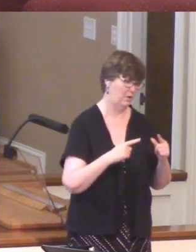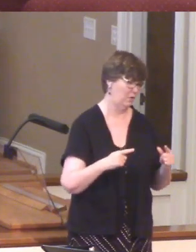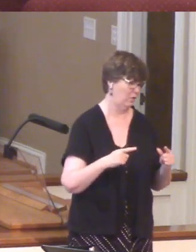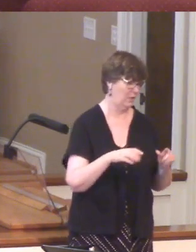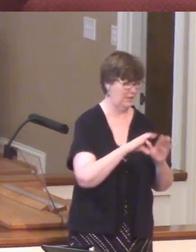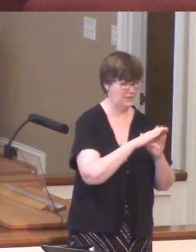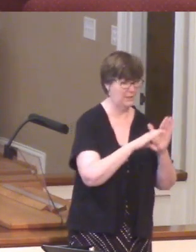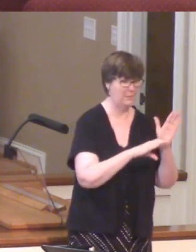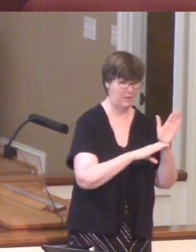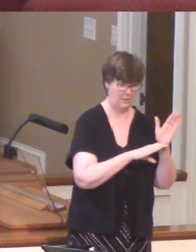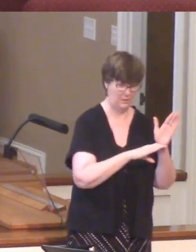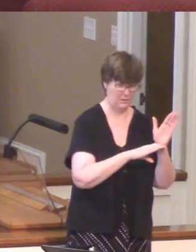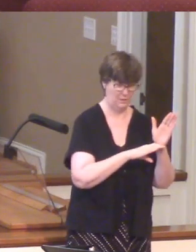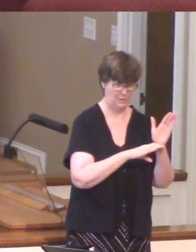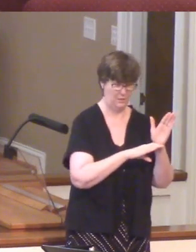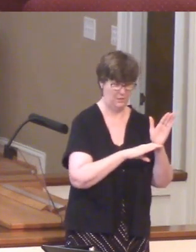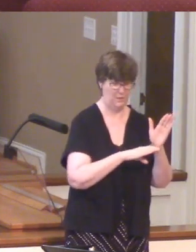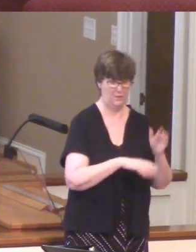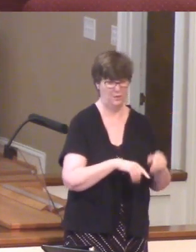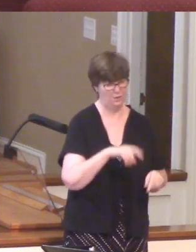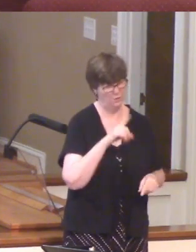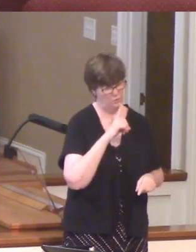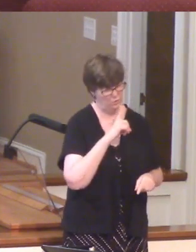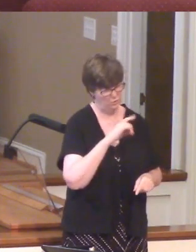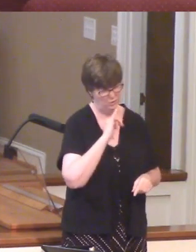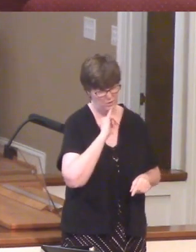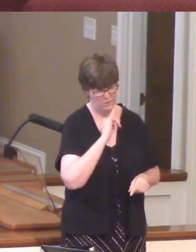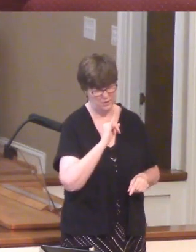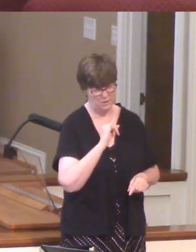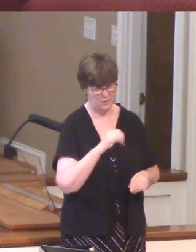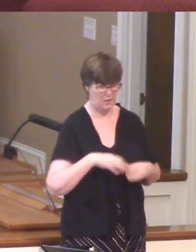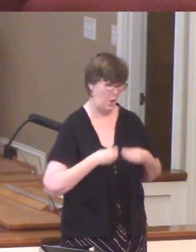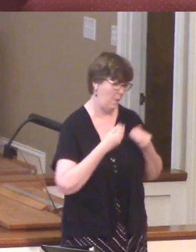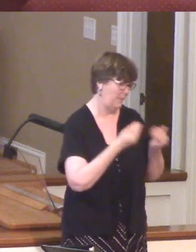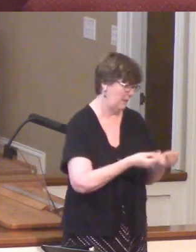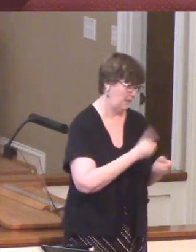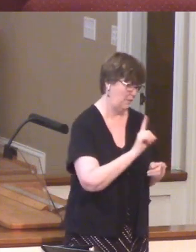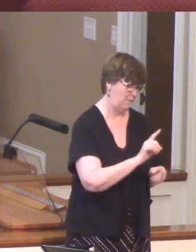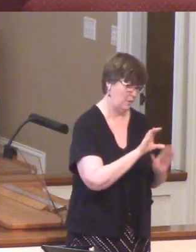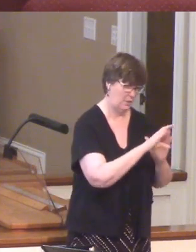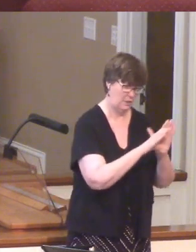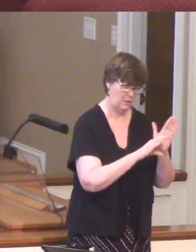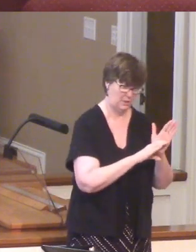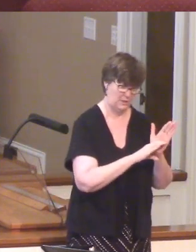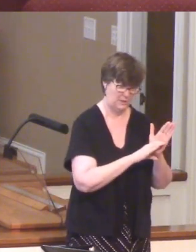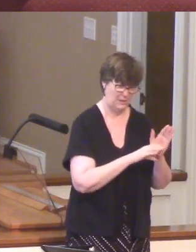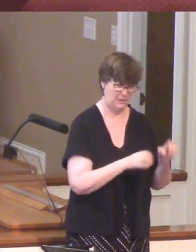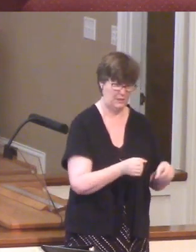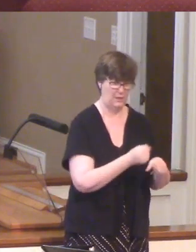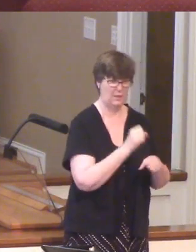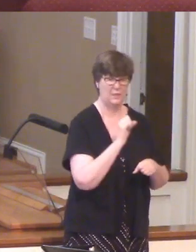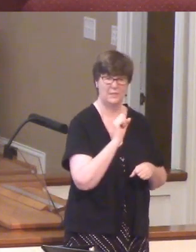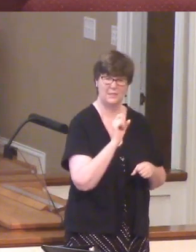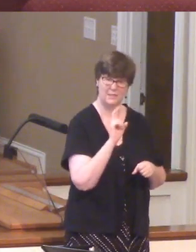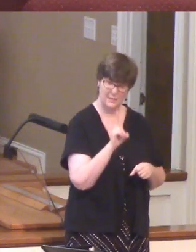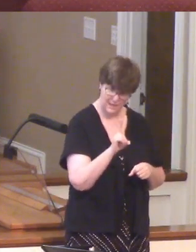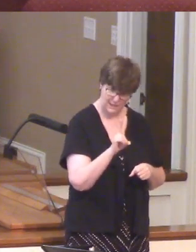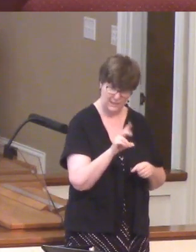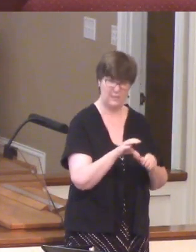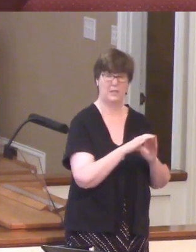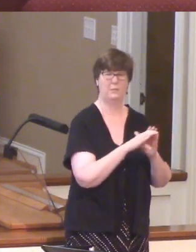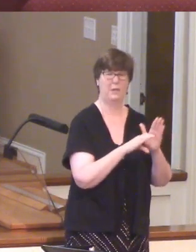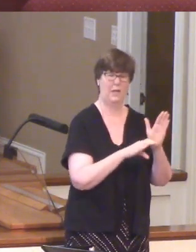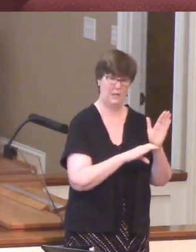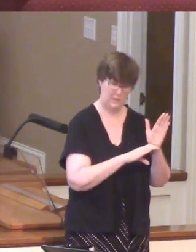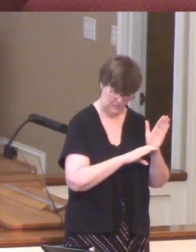commandment. The assumption is obedience to the first commandment takes care of the second commandment. But this is not